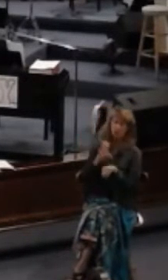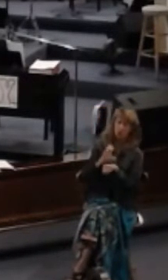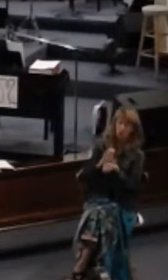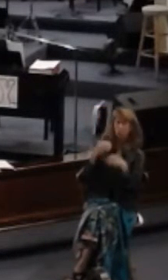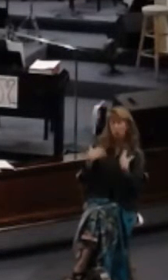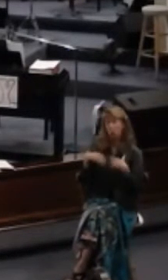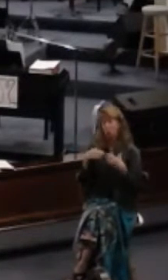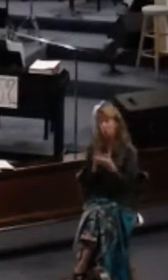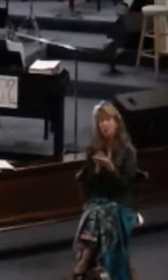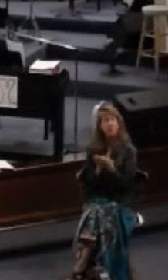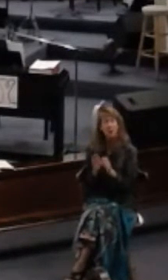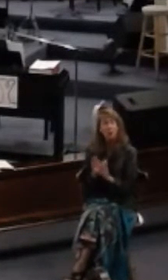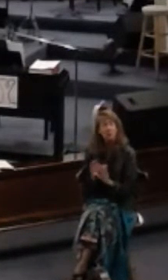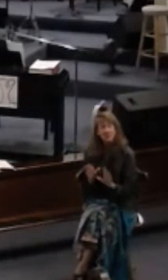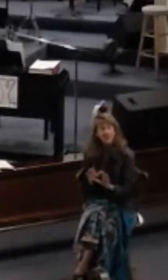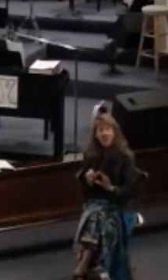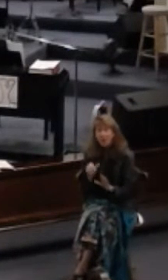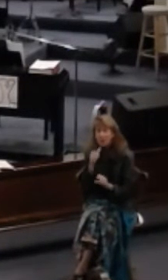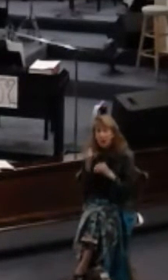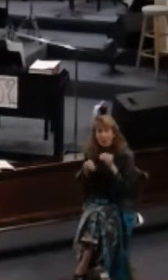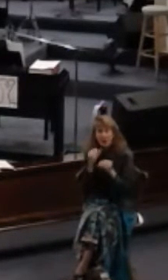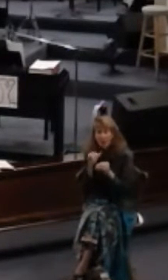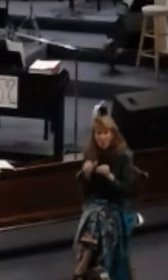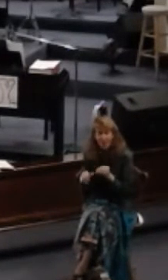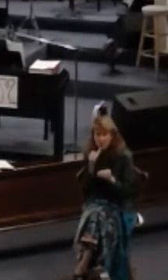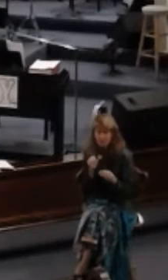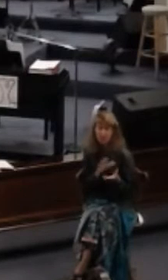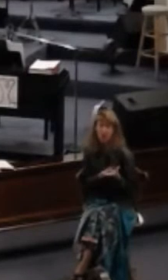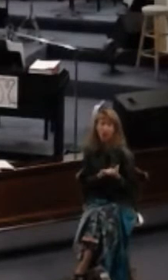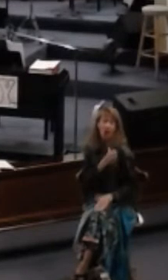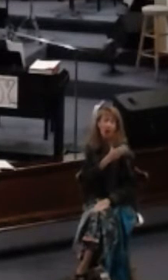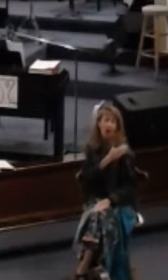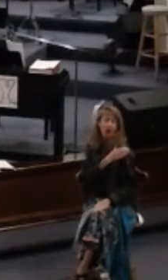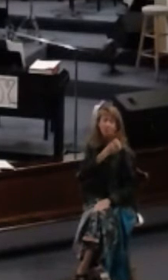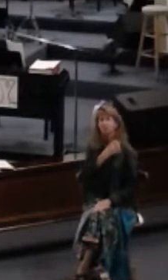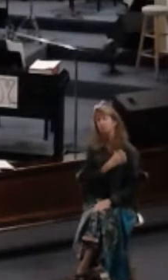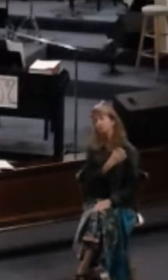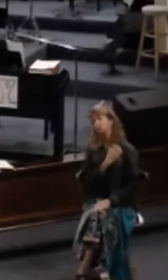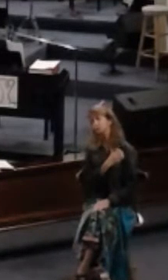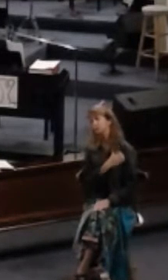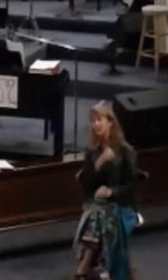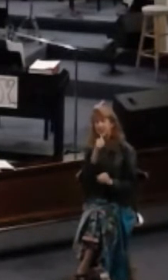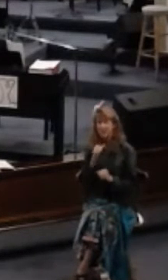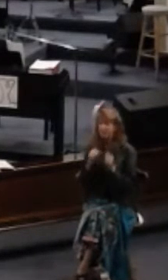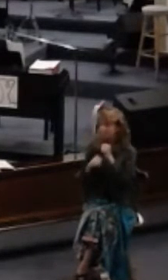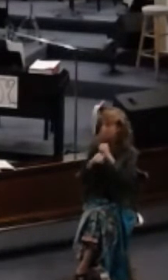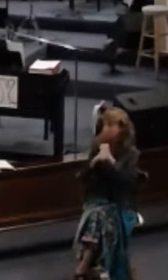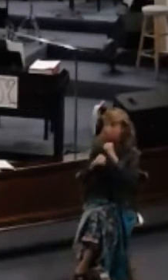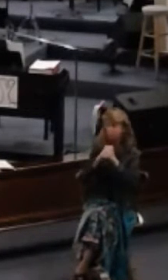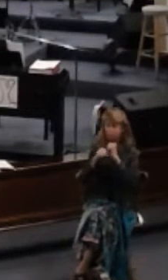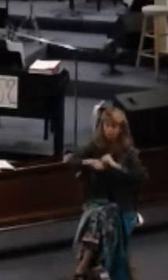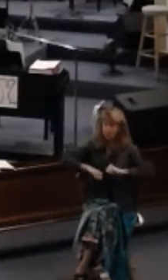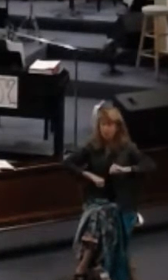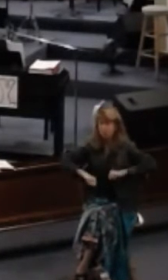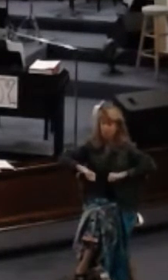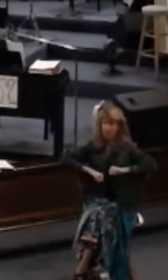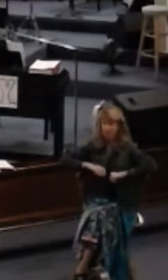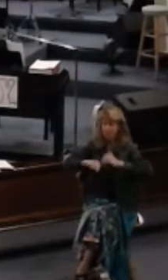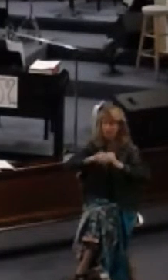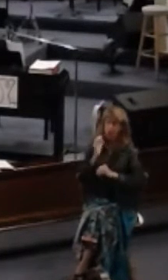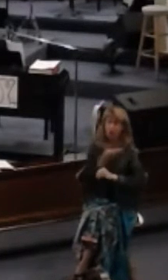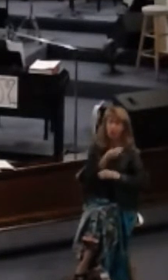some kind of marquee how much they'd given to the widows that week. They didn't put out any circular or flyers or anything bragging about their